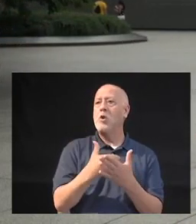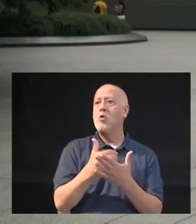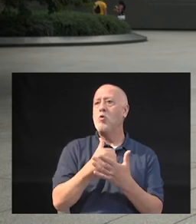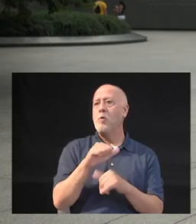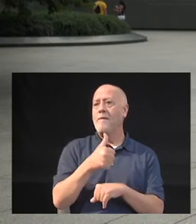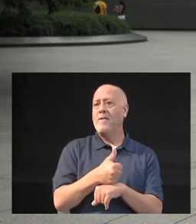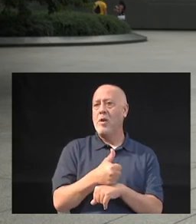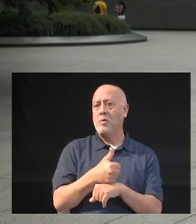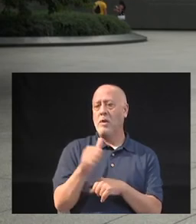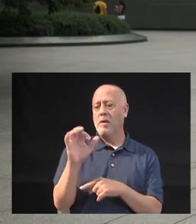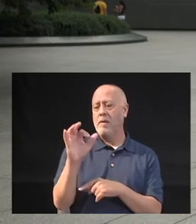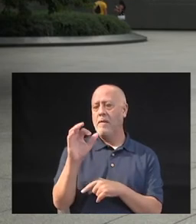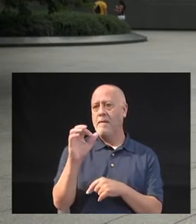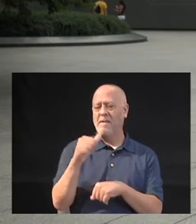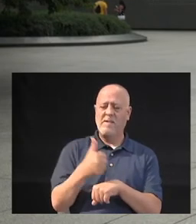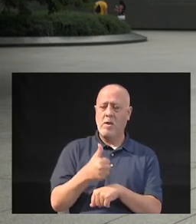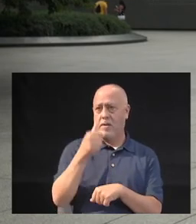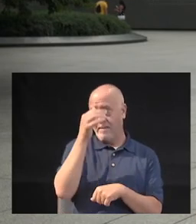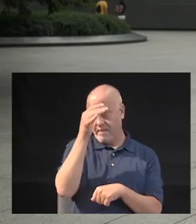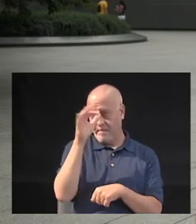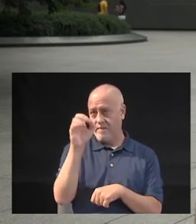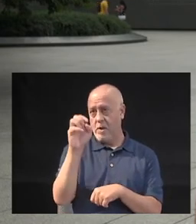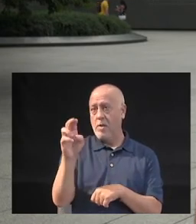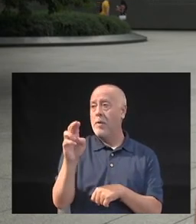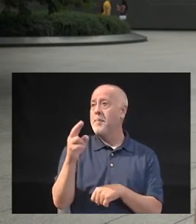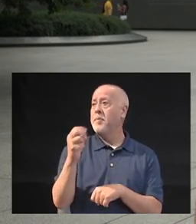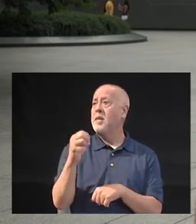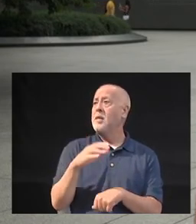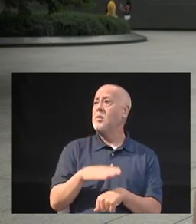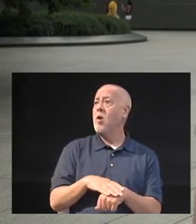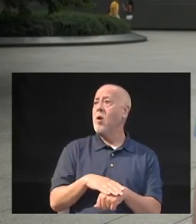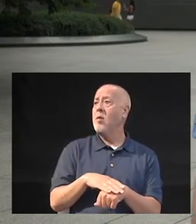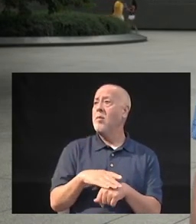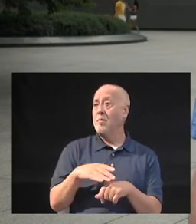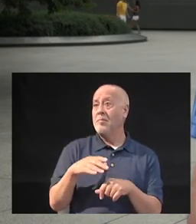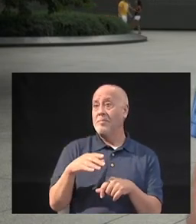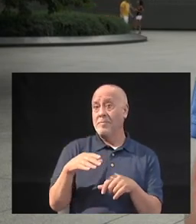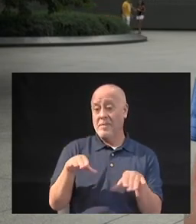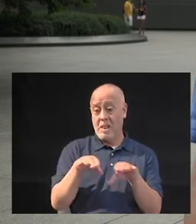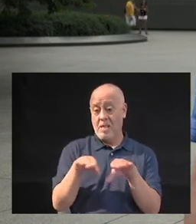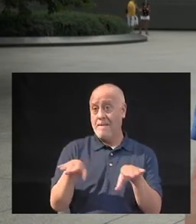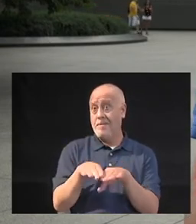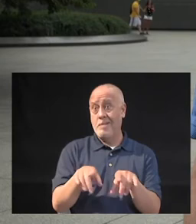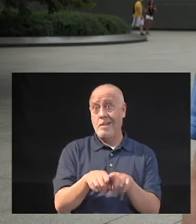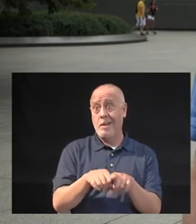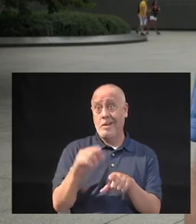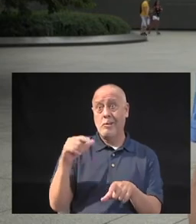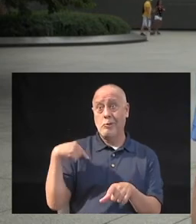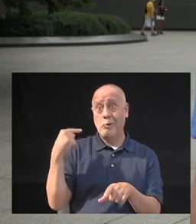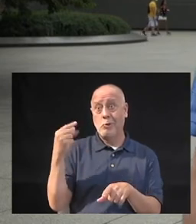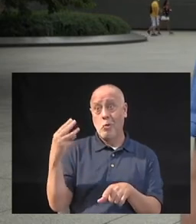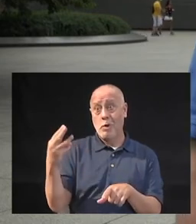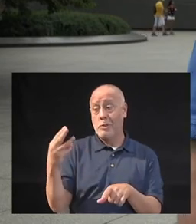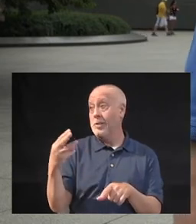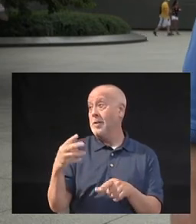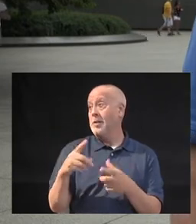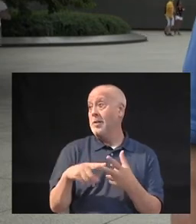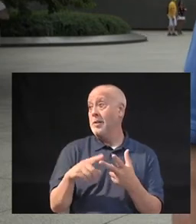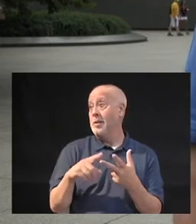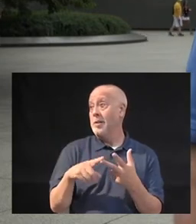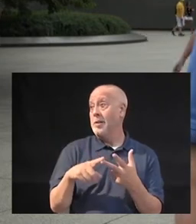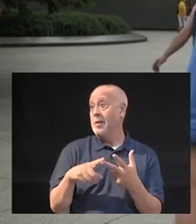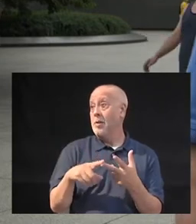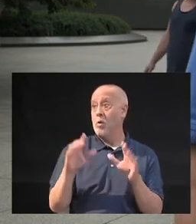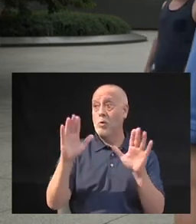father. He is on the order and magnitude of people like George Washington or later